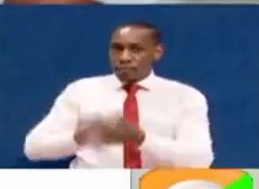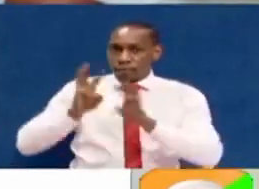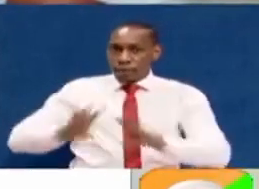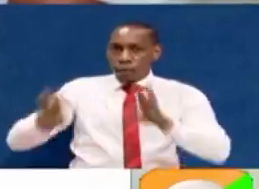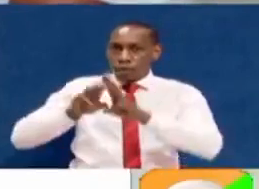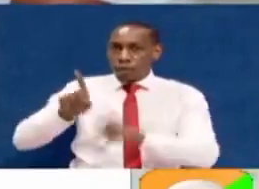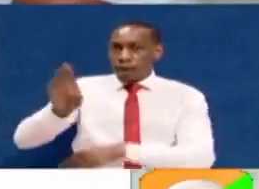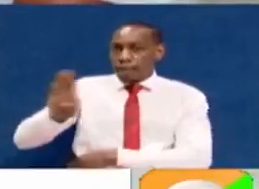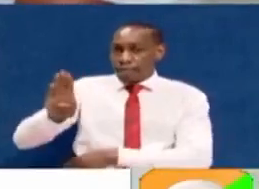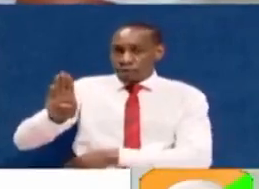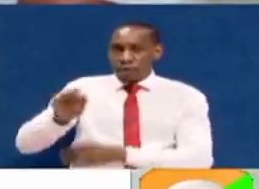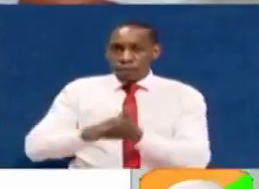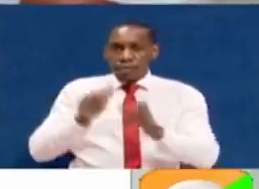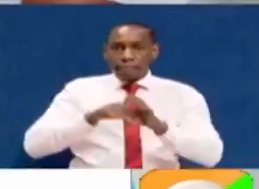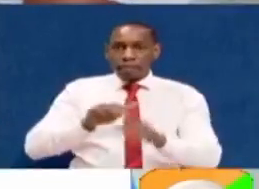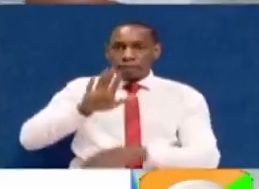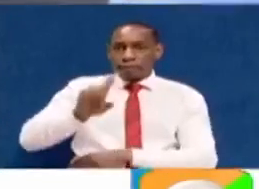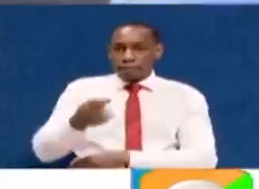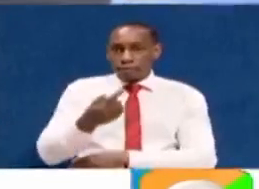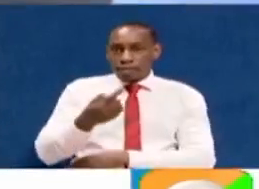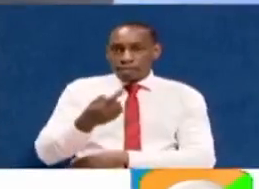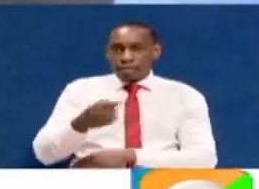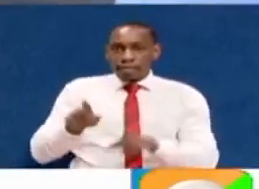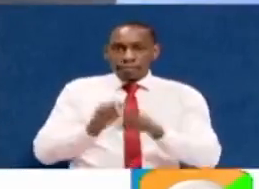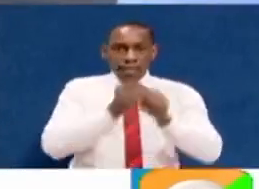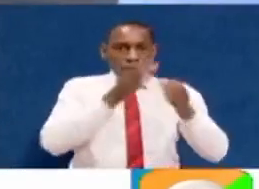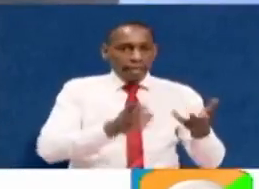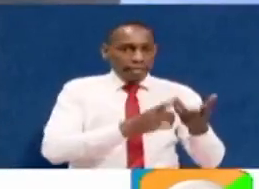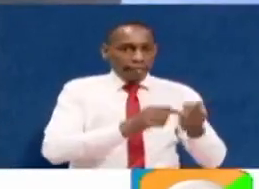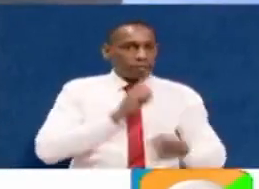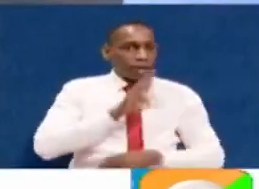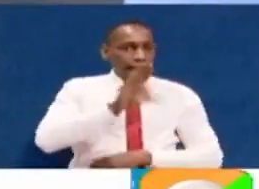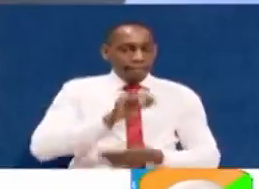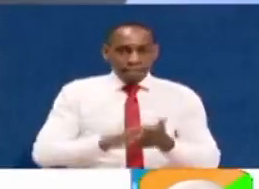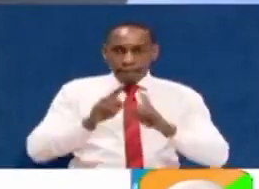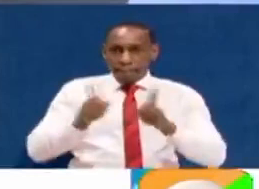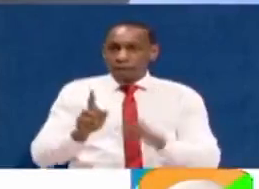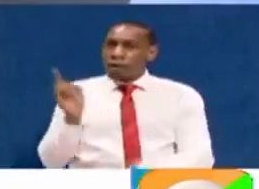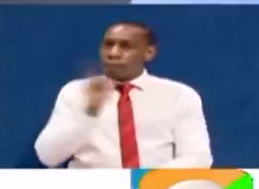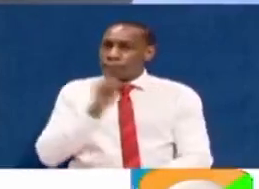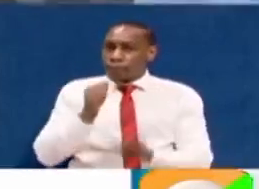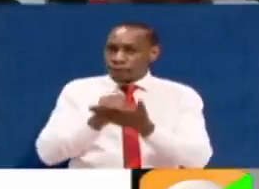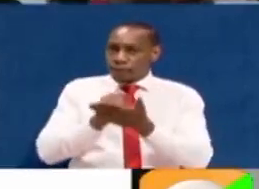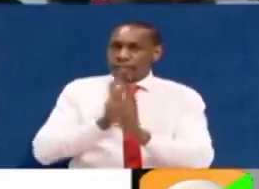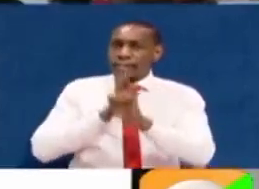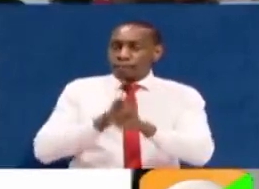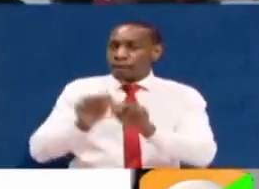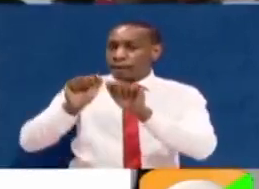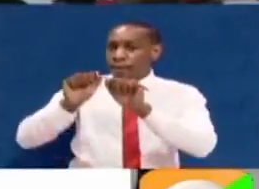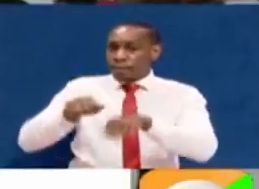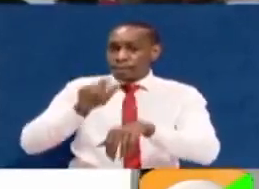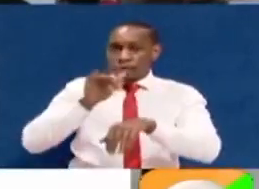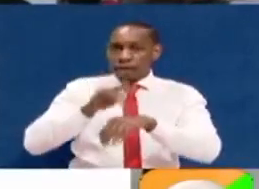estimated 1 billion shillings, with a membership of 5,000 and staff size of 150. But a controversial audit report is threatening